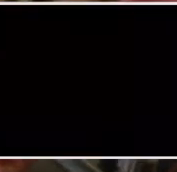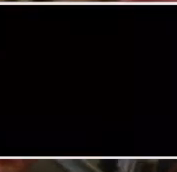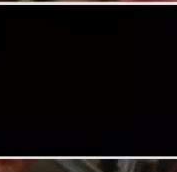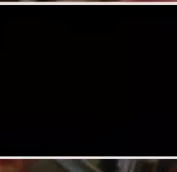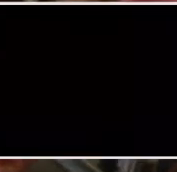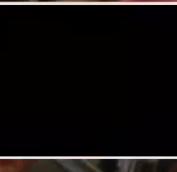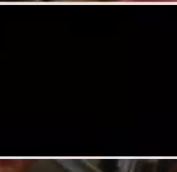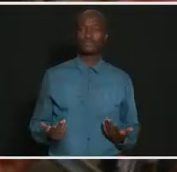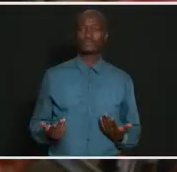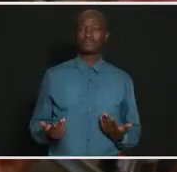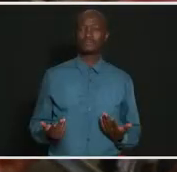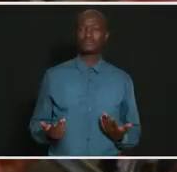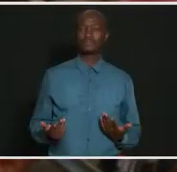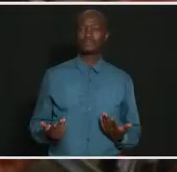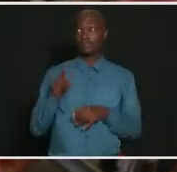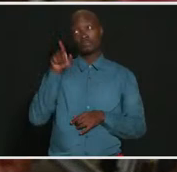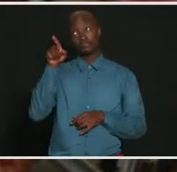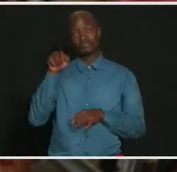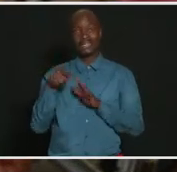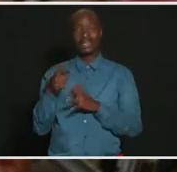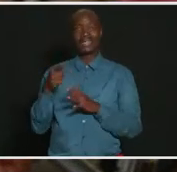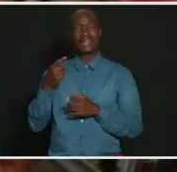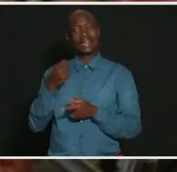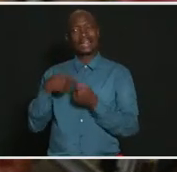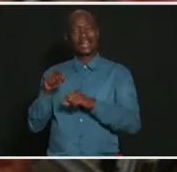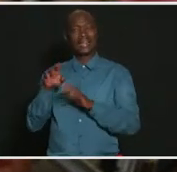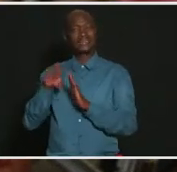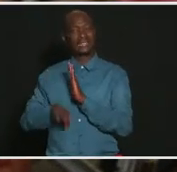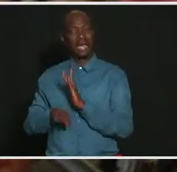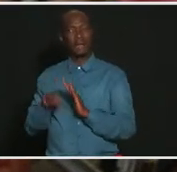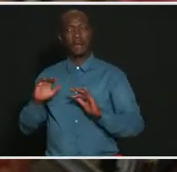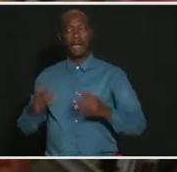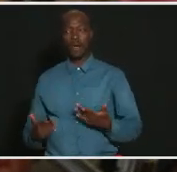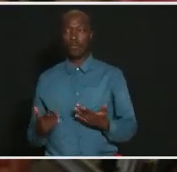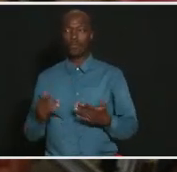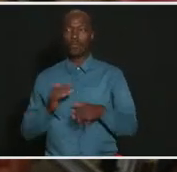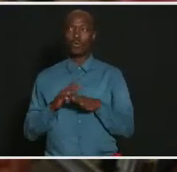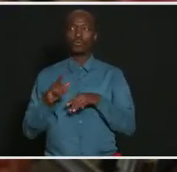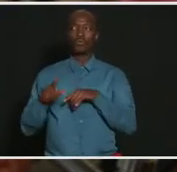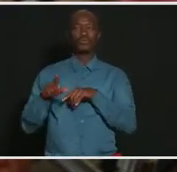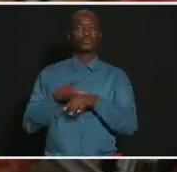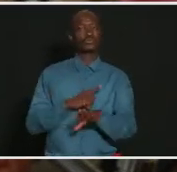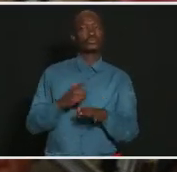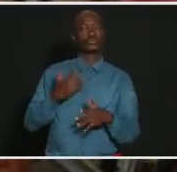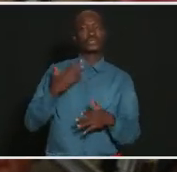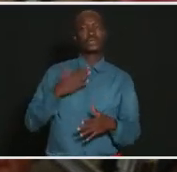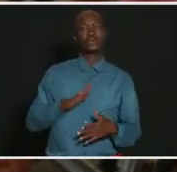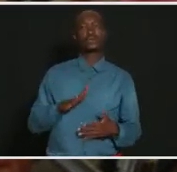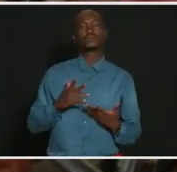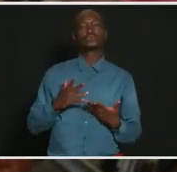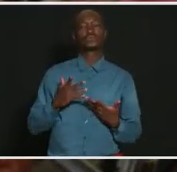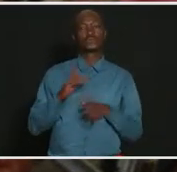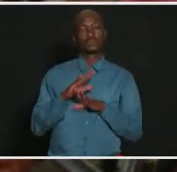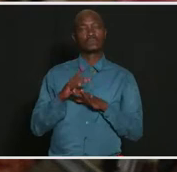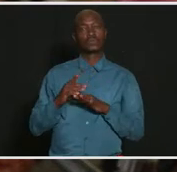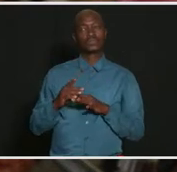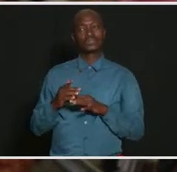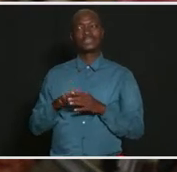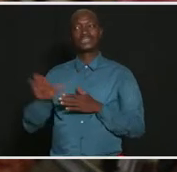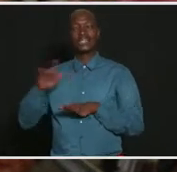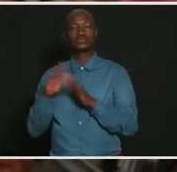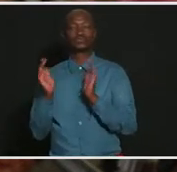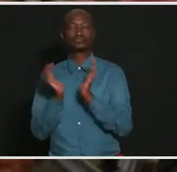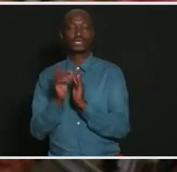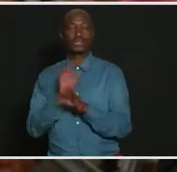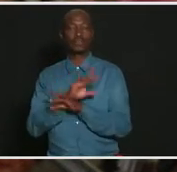perhaps they should spend less time figuring her out how long they want to send parents to jail for for